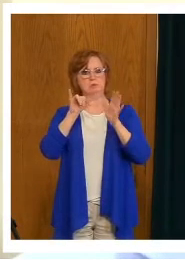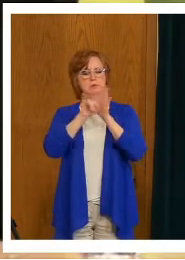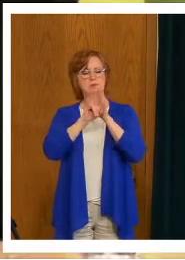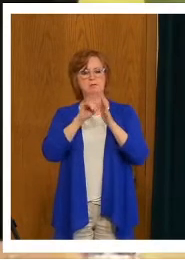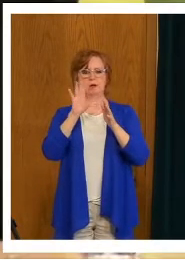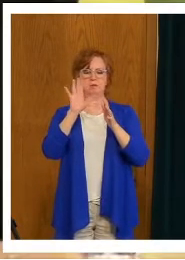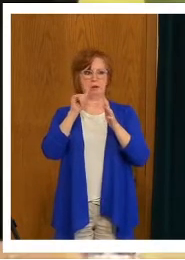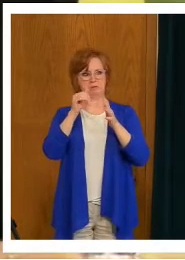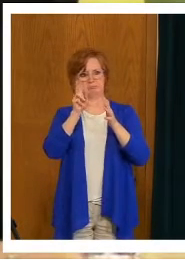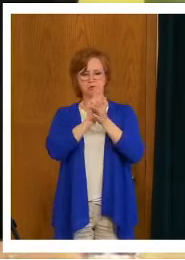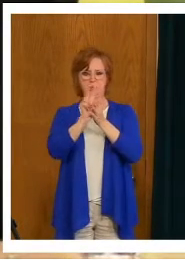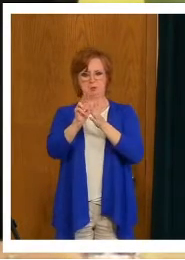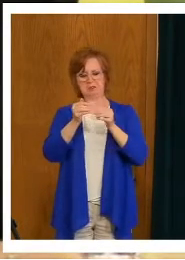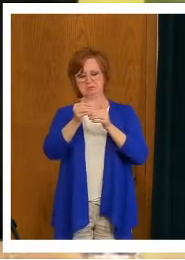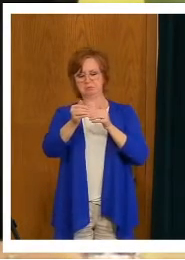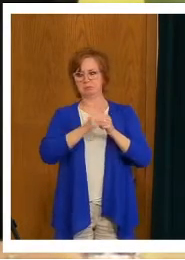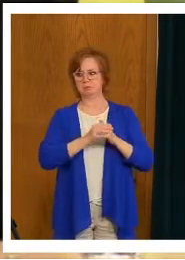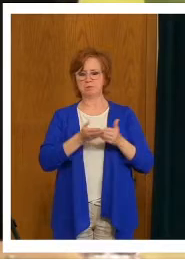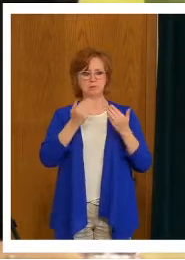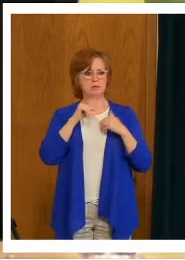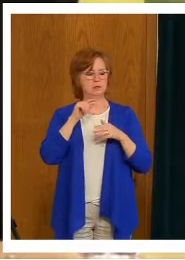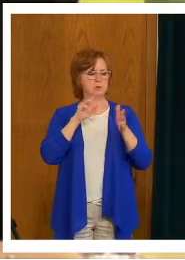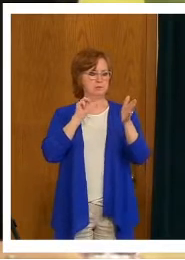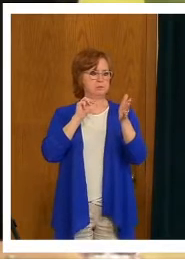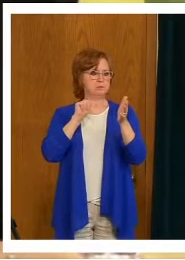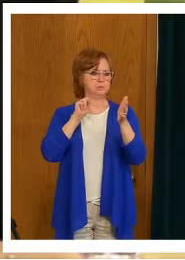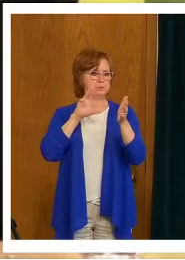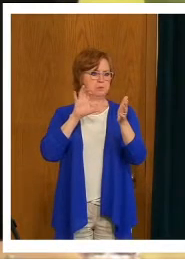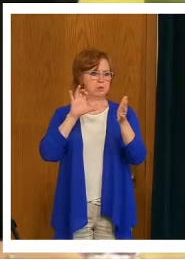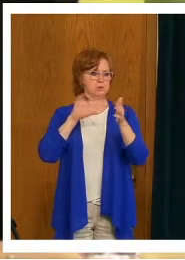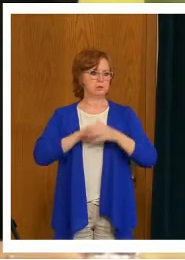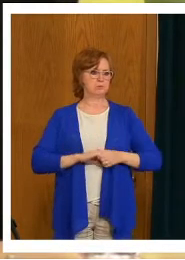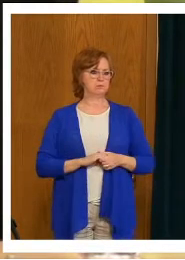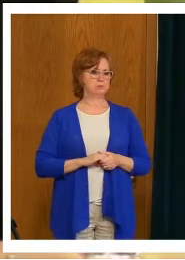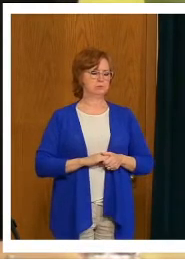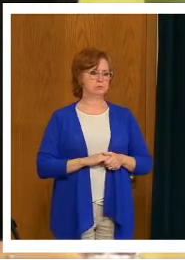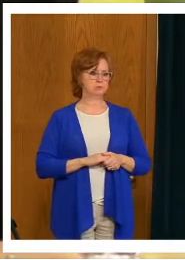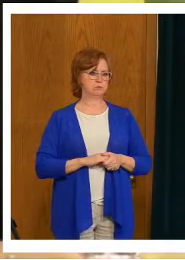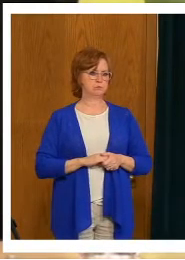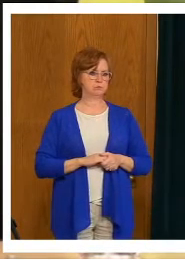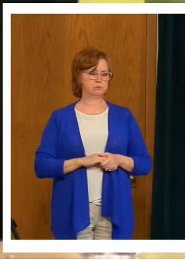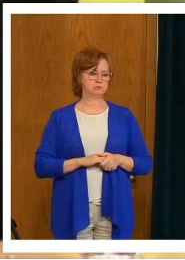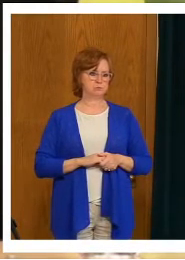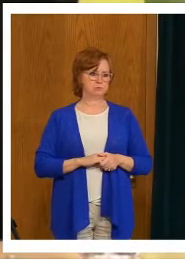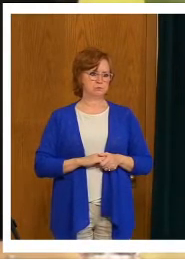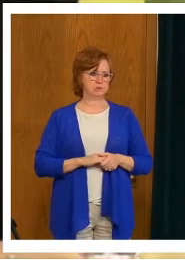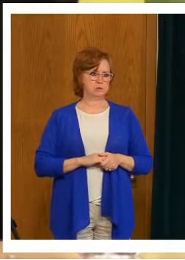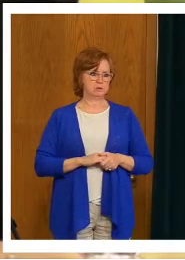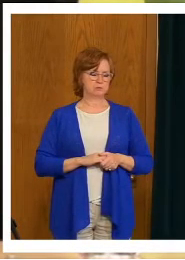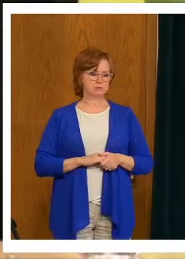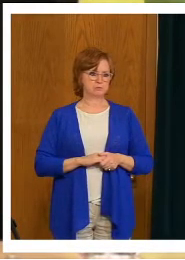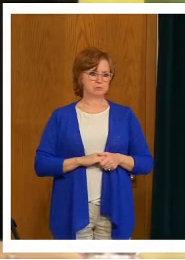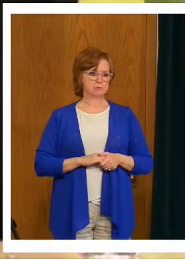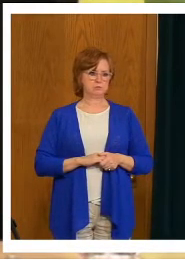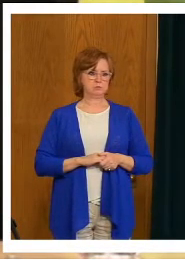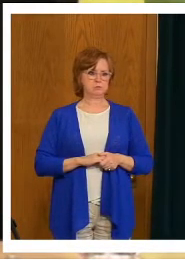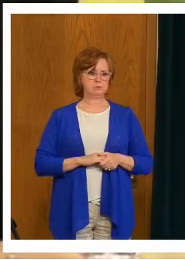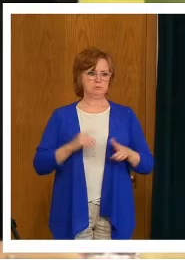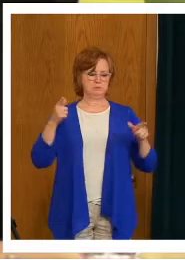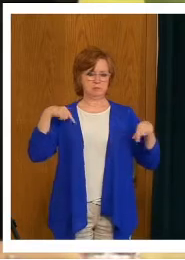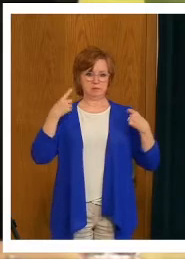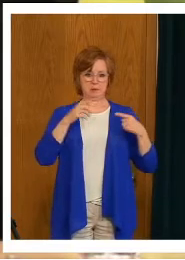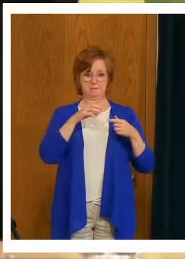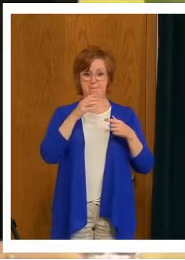We'll take our next question in the room. Mark? Regina's active case numbers dropped below 500 for the first time